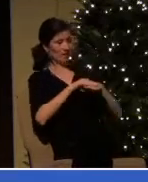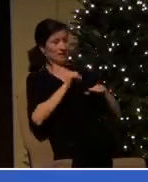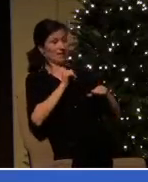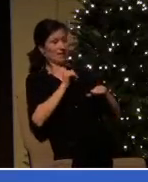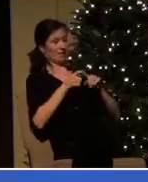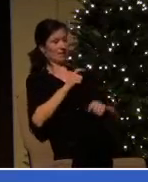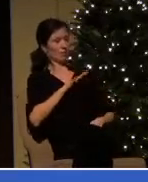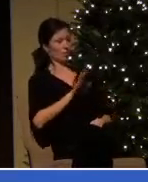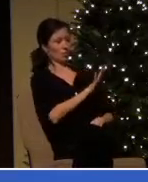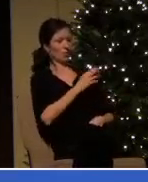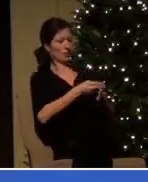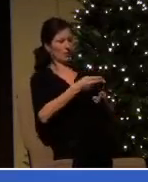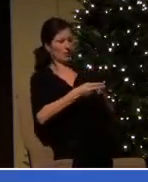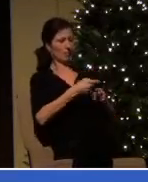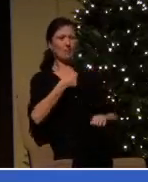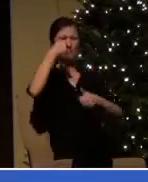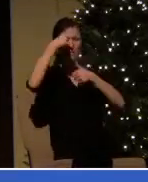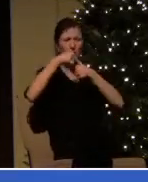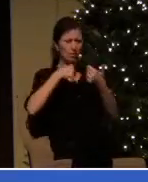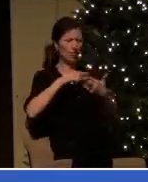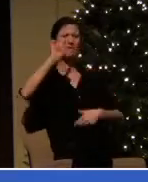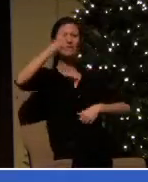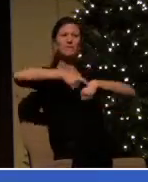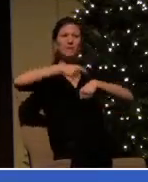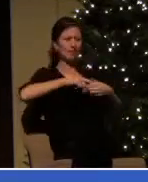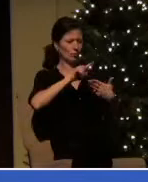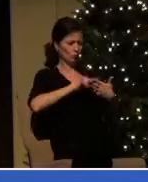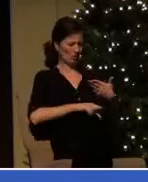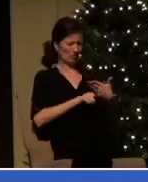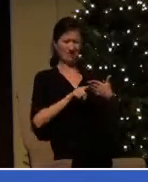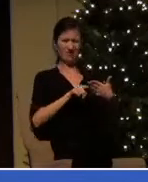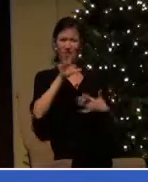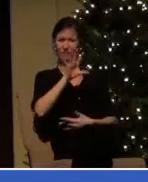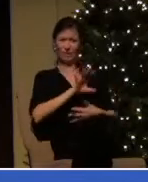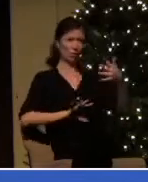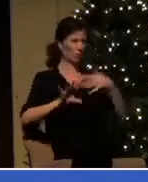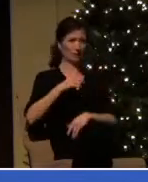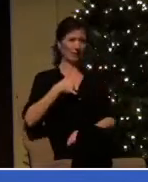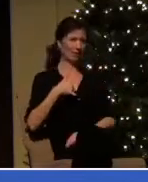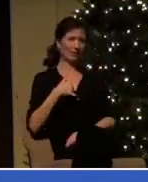And I recall how confusing I found that passage back then, because